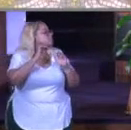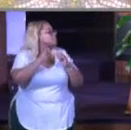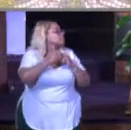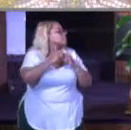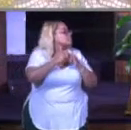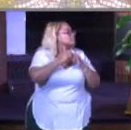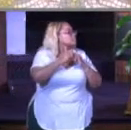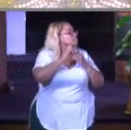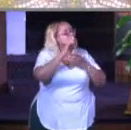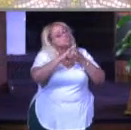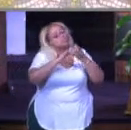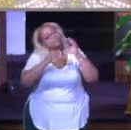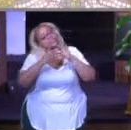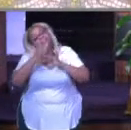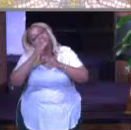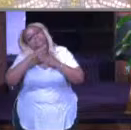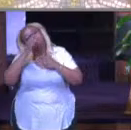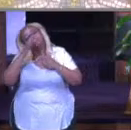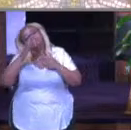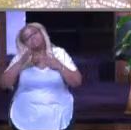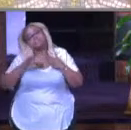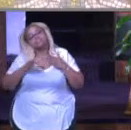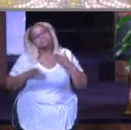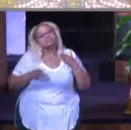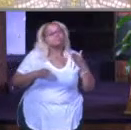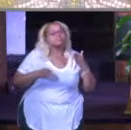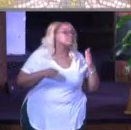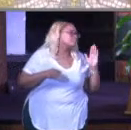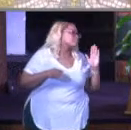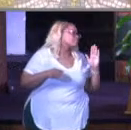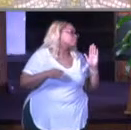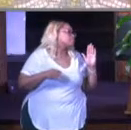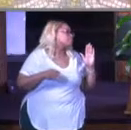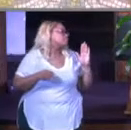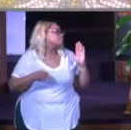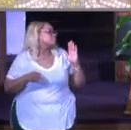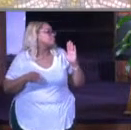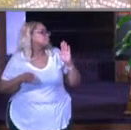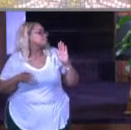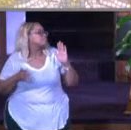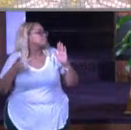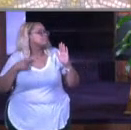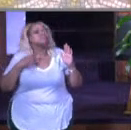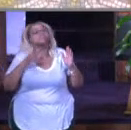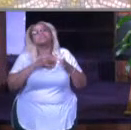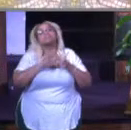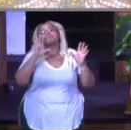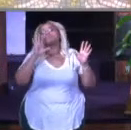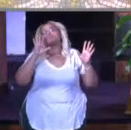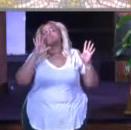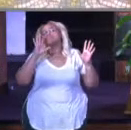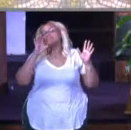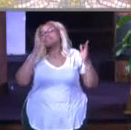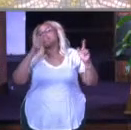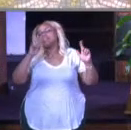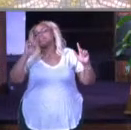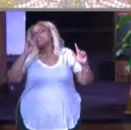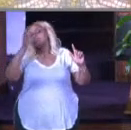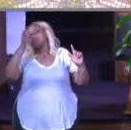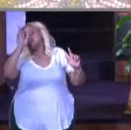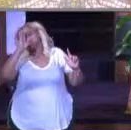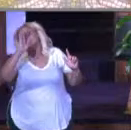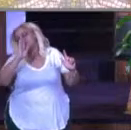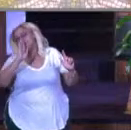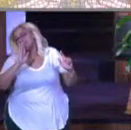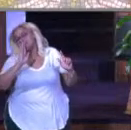Worrying how the story ends. I let go